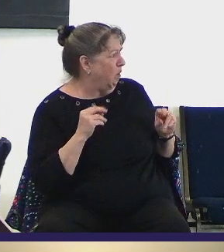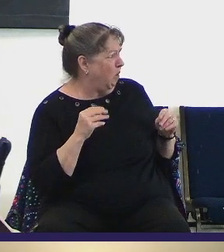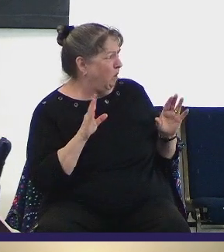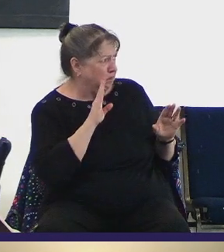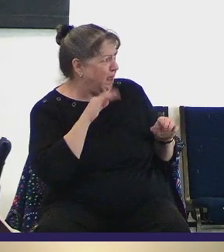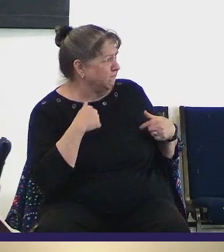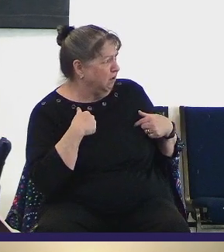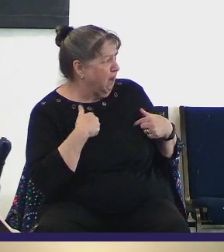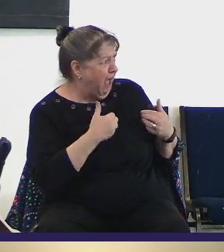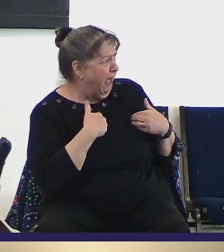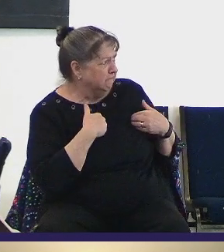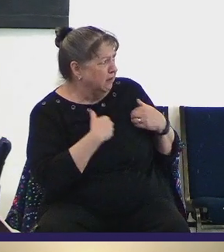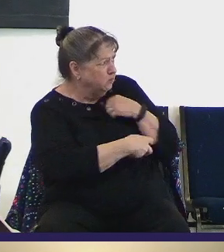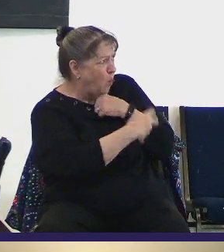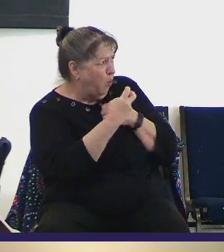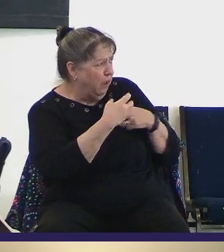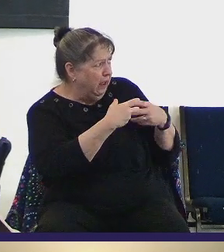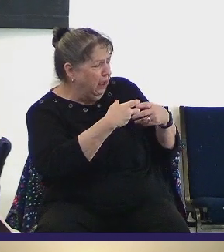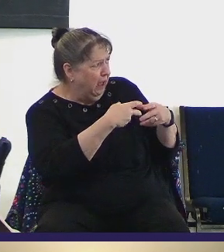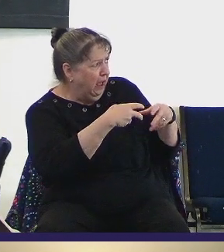I have not. Maybe. Yeah.